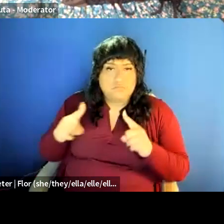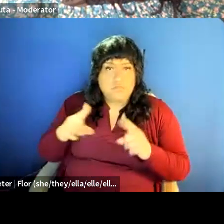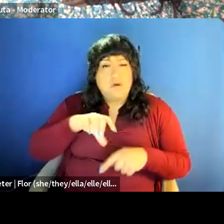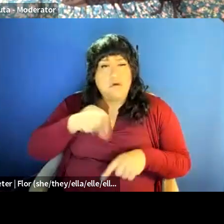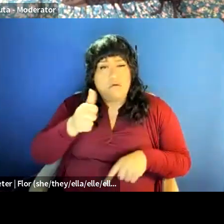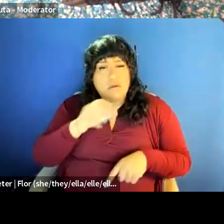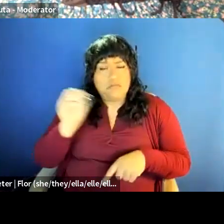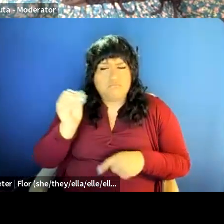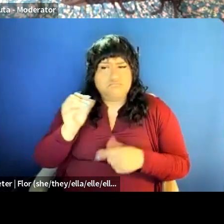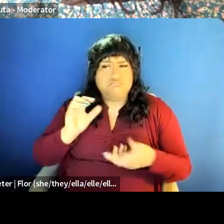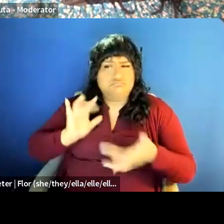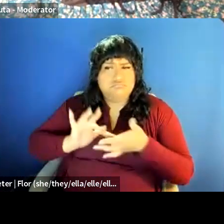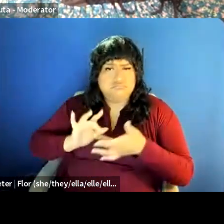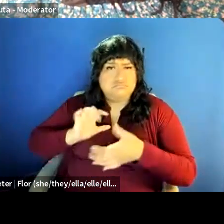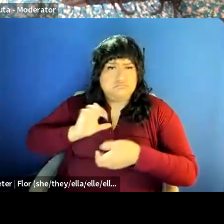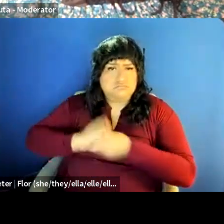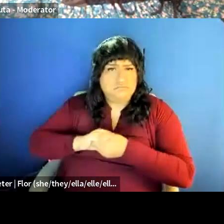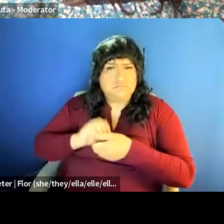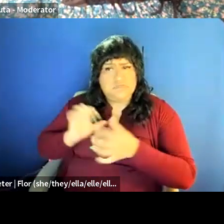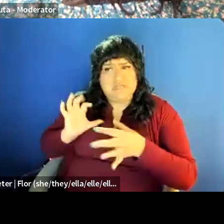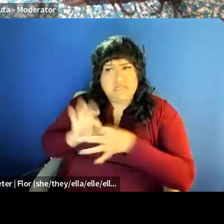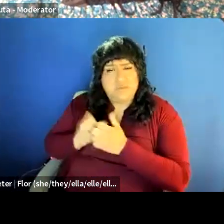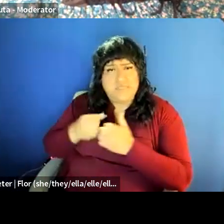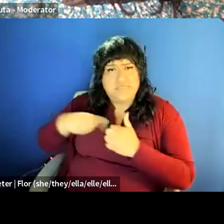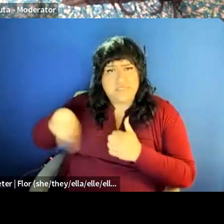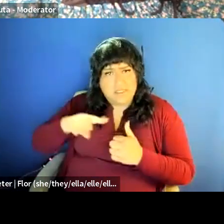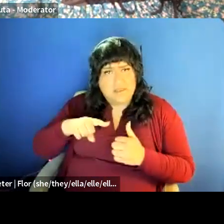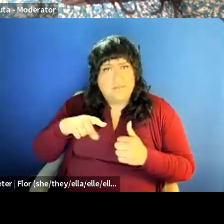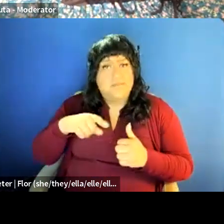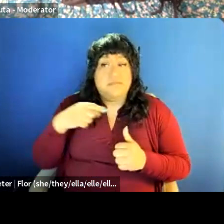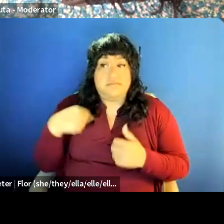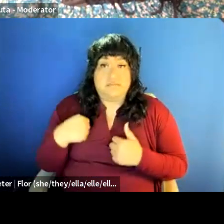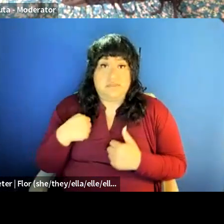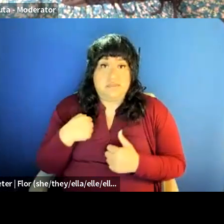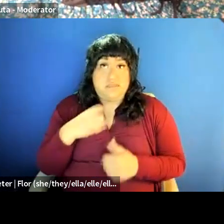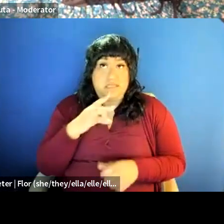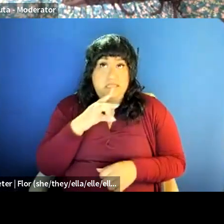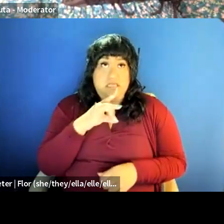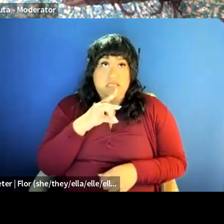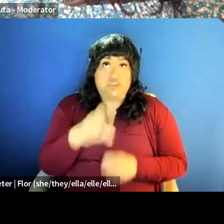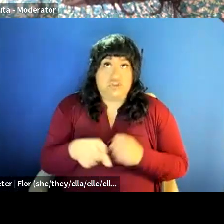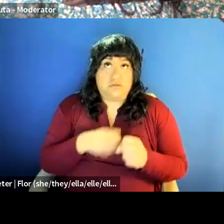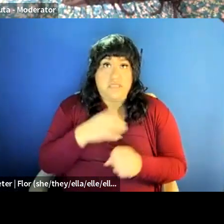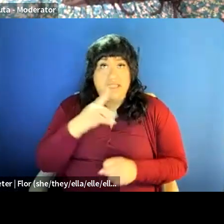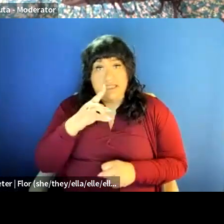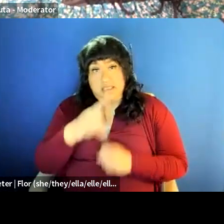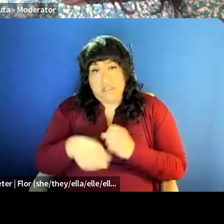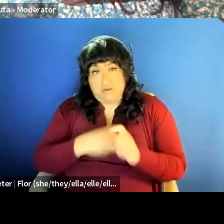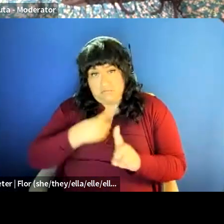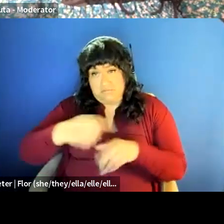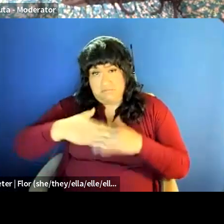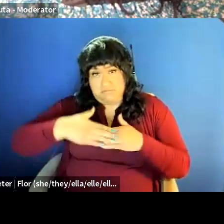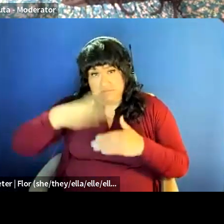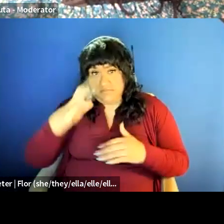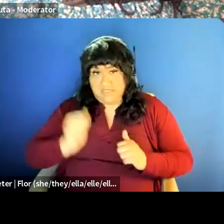uplifting the voices of the unhoused community, because I 8 years, 8+ years of living out here in every facet of it, from the